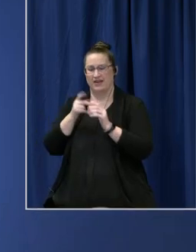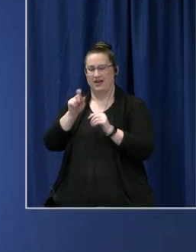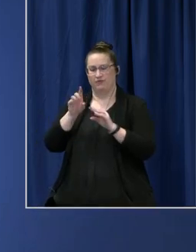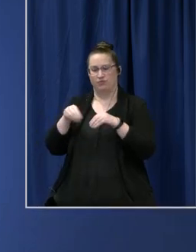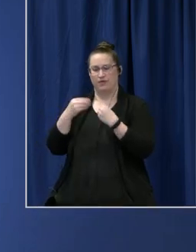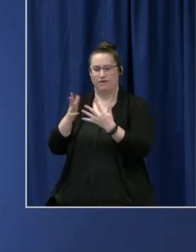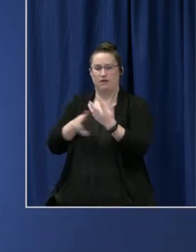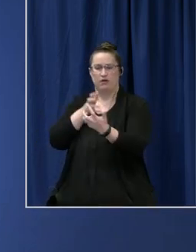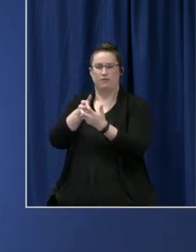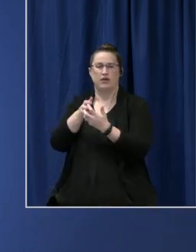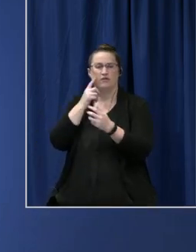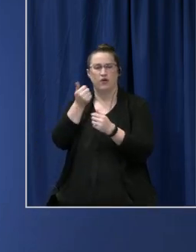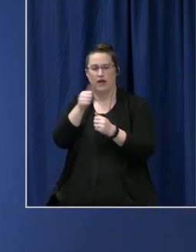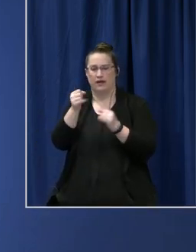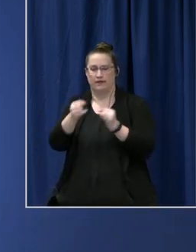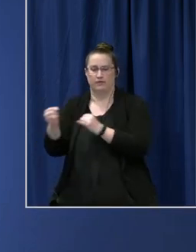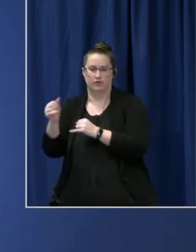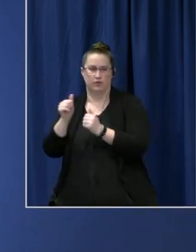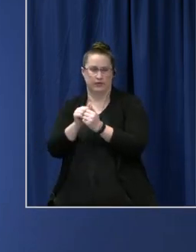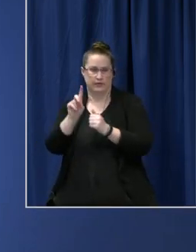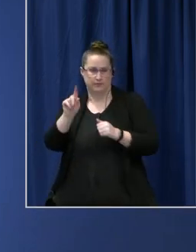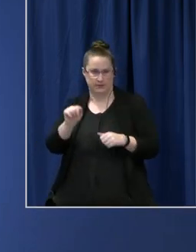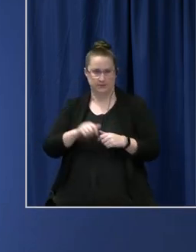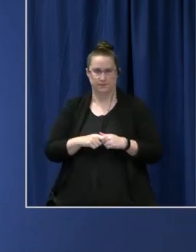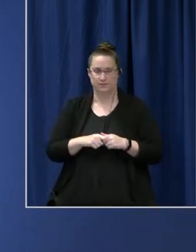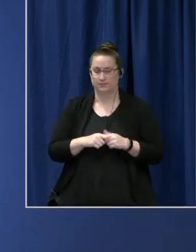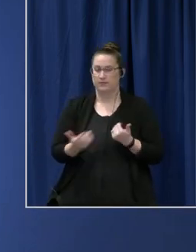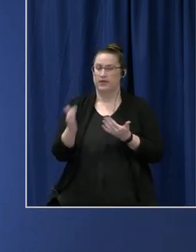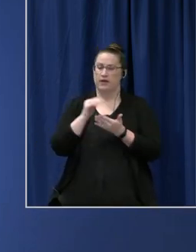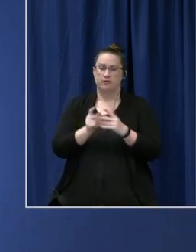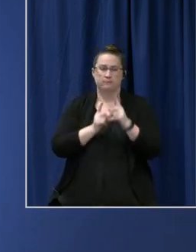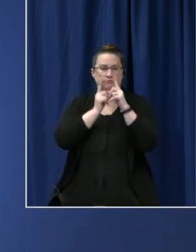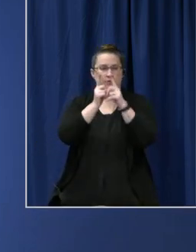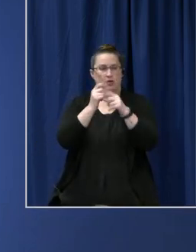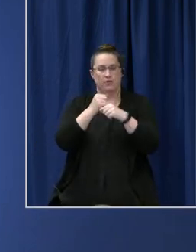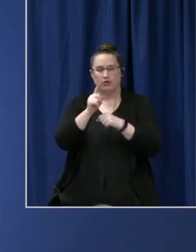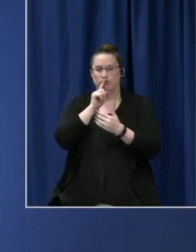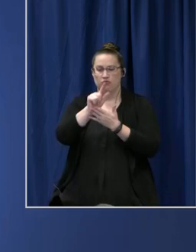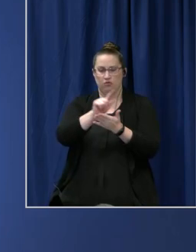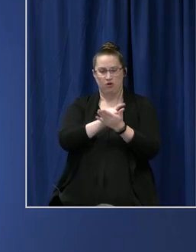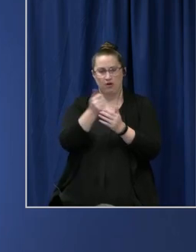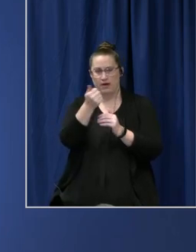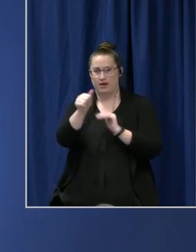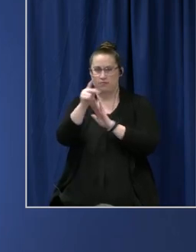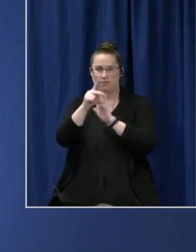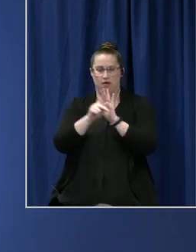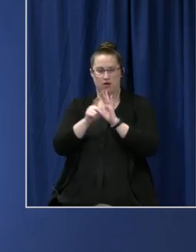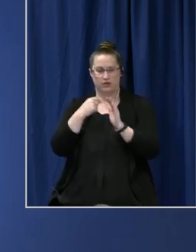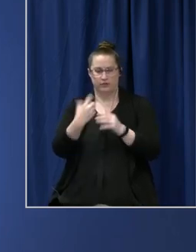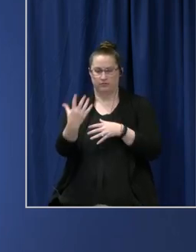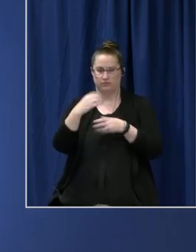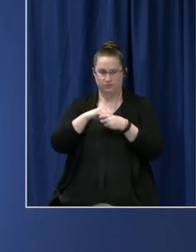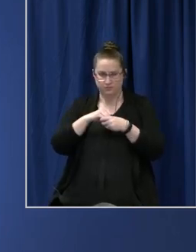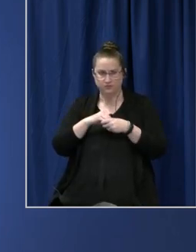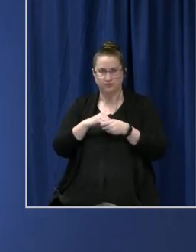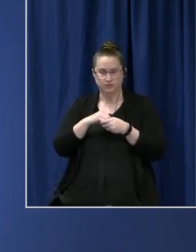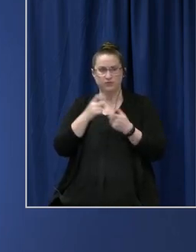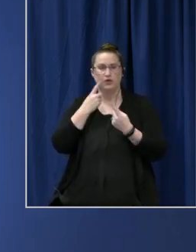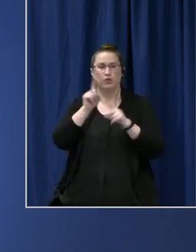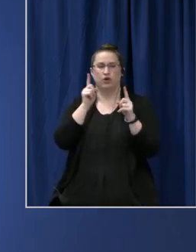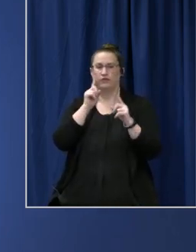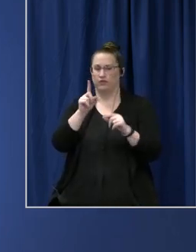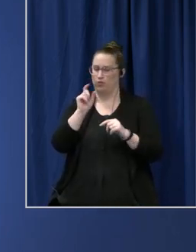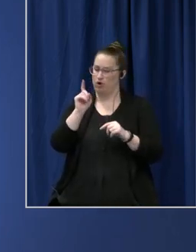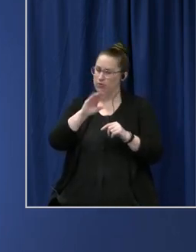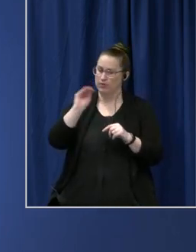for individuals with disabilities. Again, we're striving to make sure this law and the policies we adopted for it work for